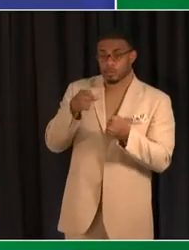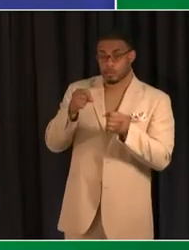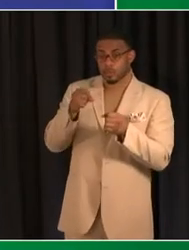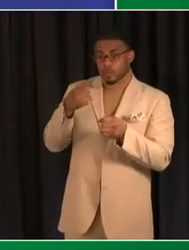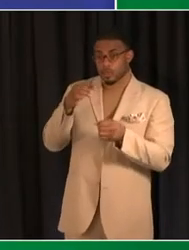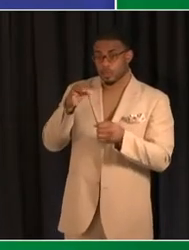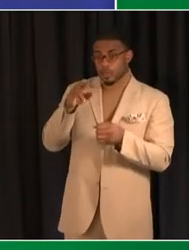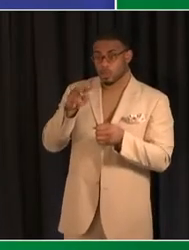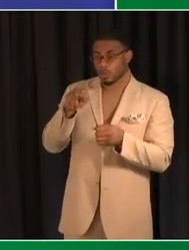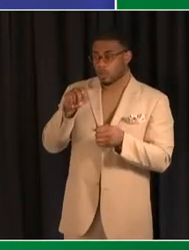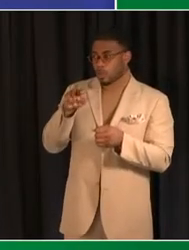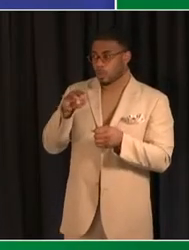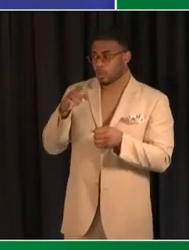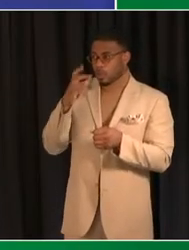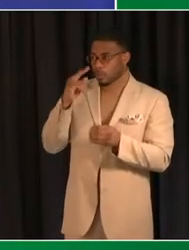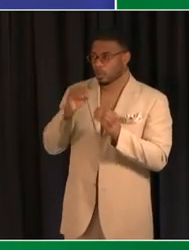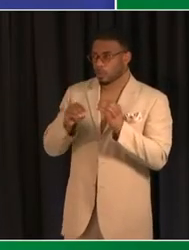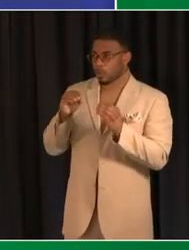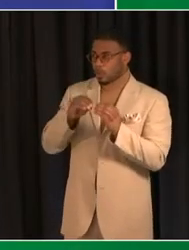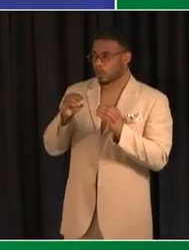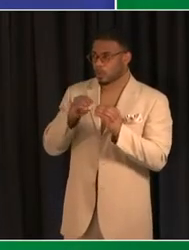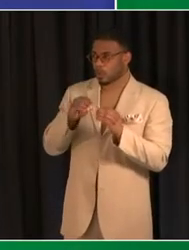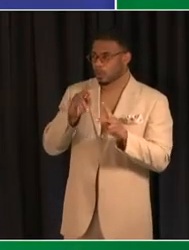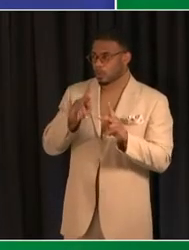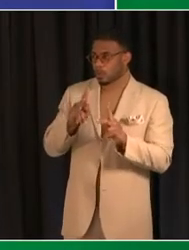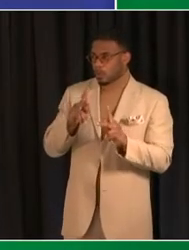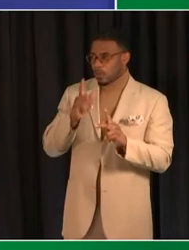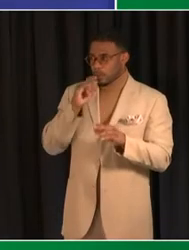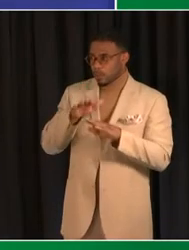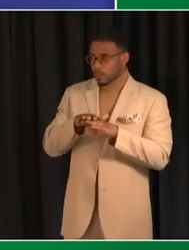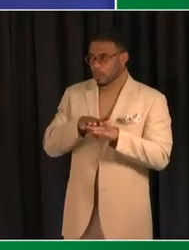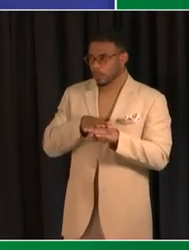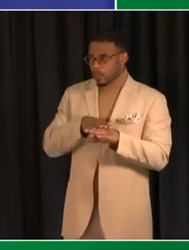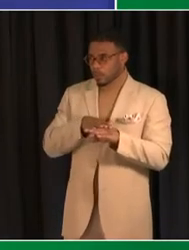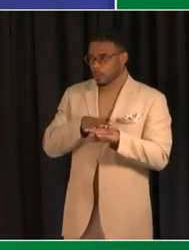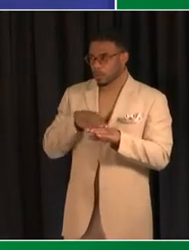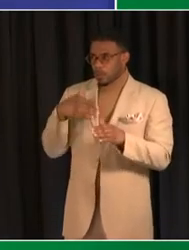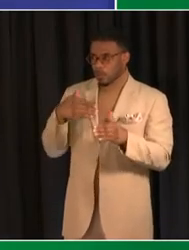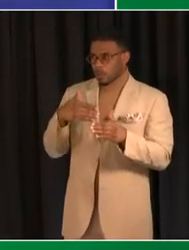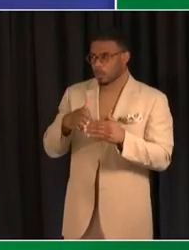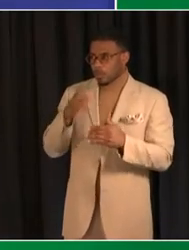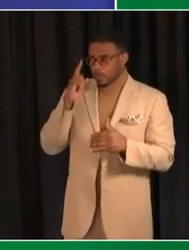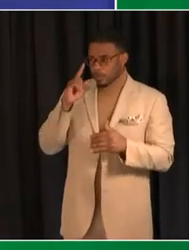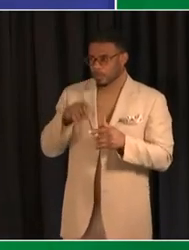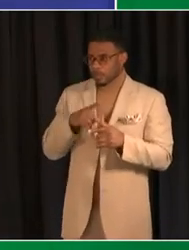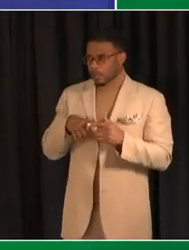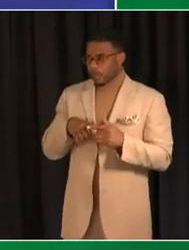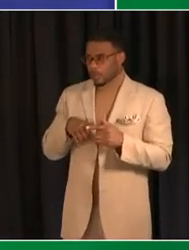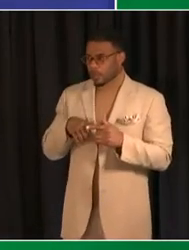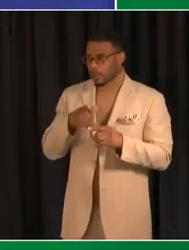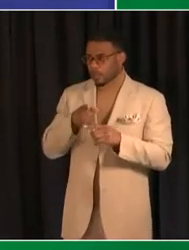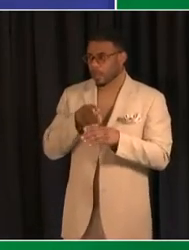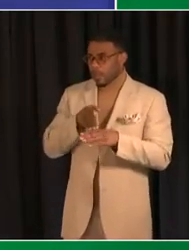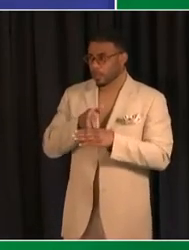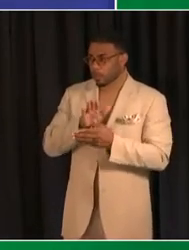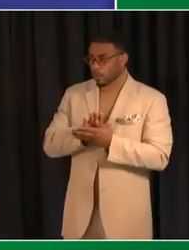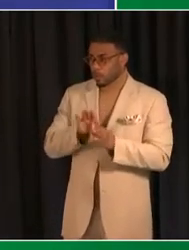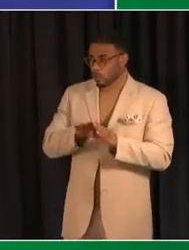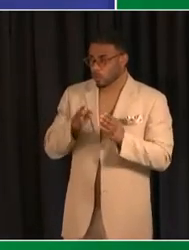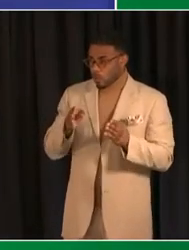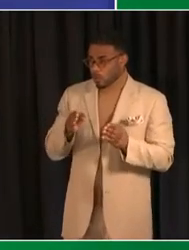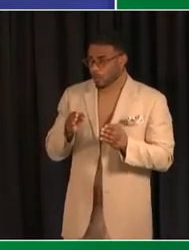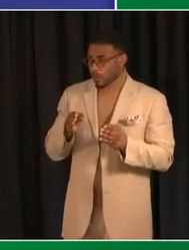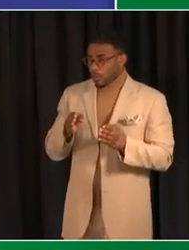Golden Triangle, I am seeing more and more people, but I think it will be a slow progression, and I think then right after the